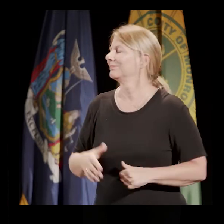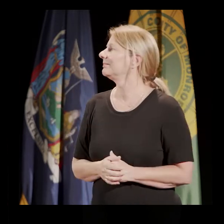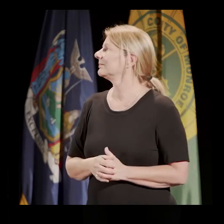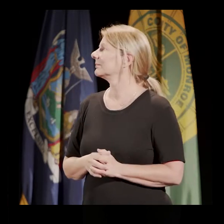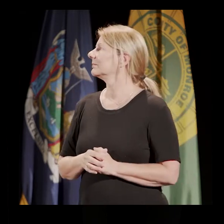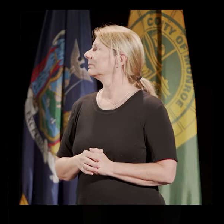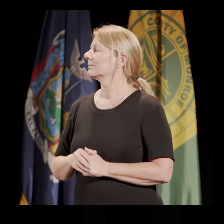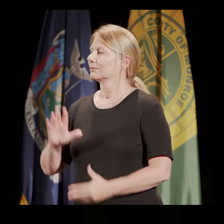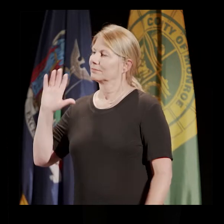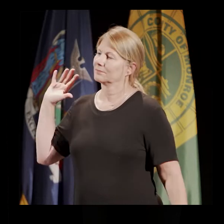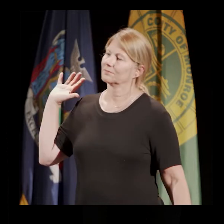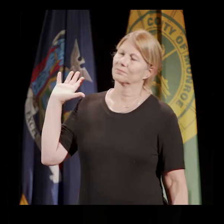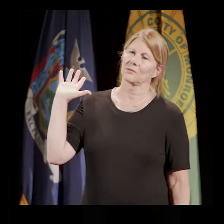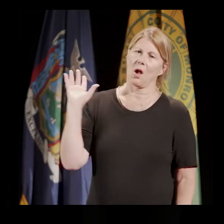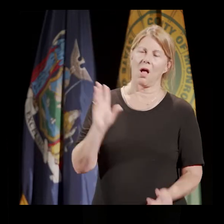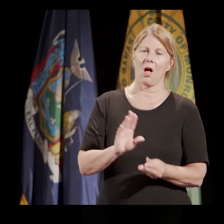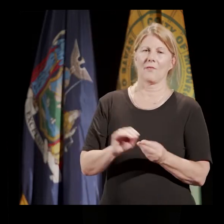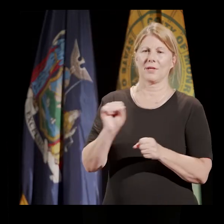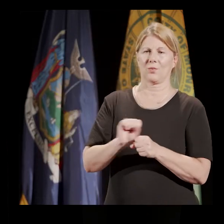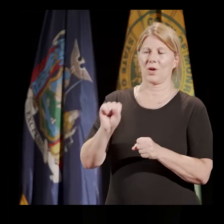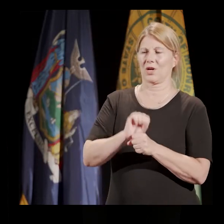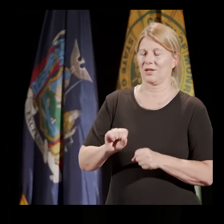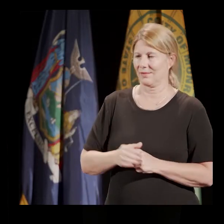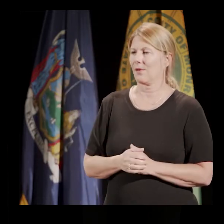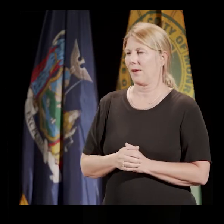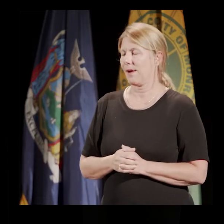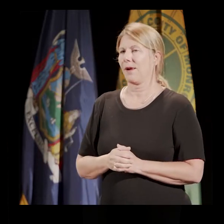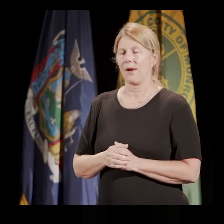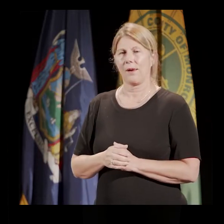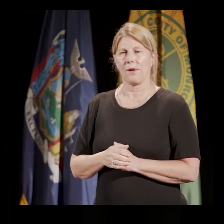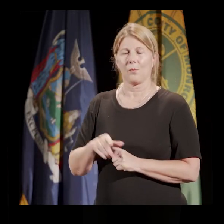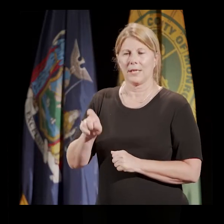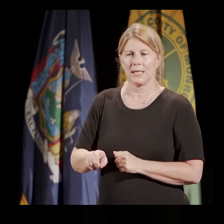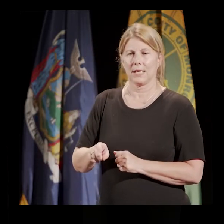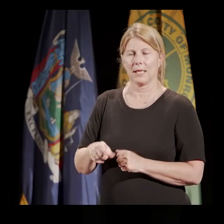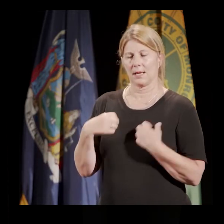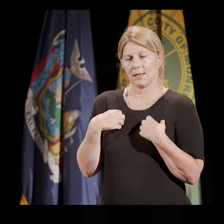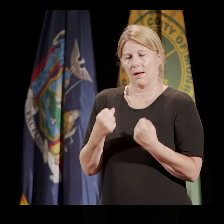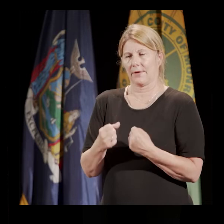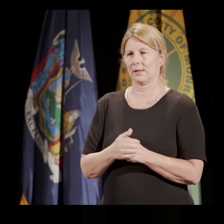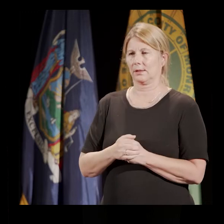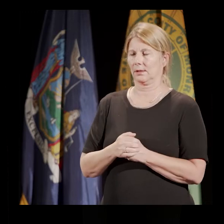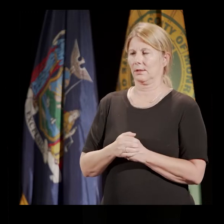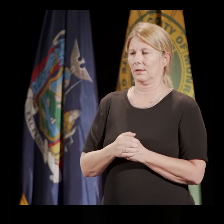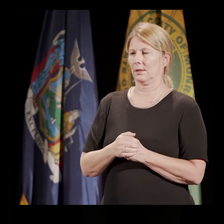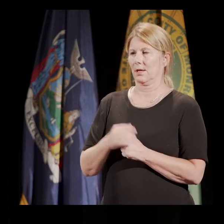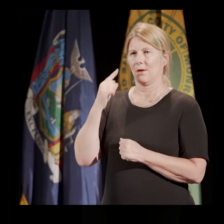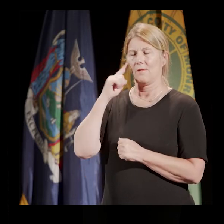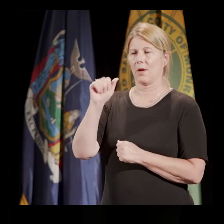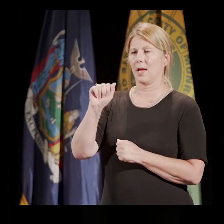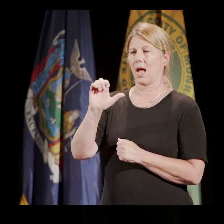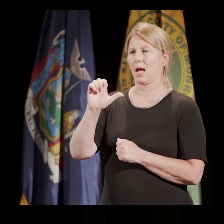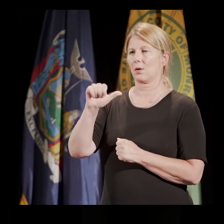All of this work will complement the pending move of Constellation Brands to the Aqueduct building. You're